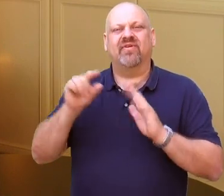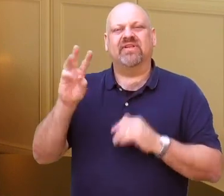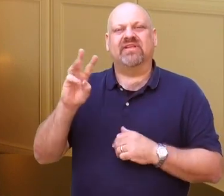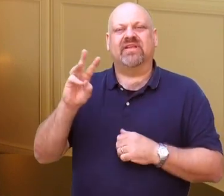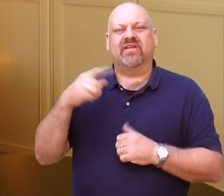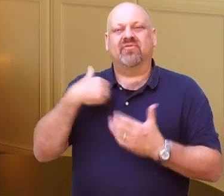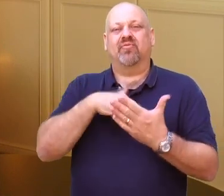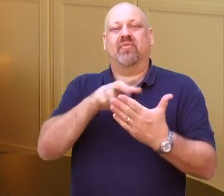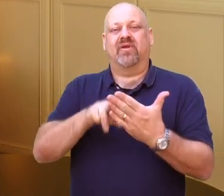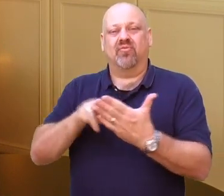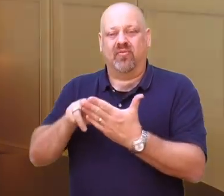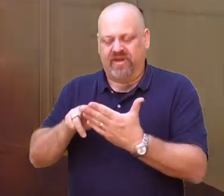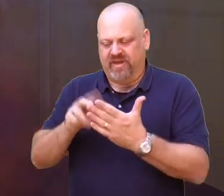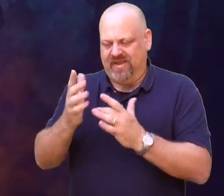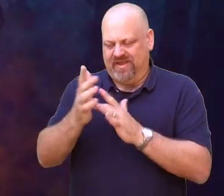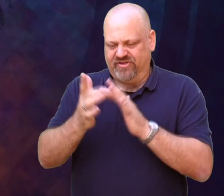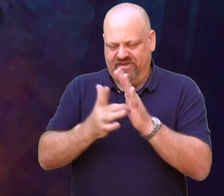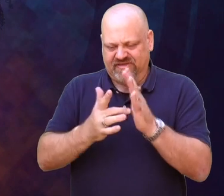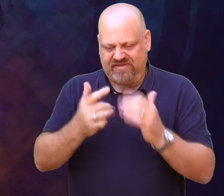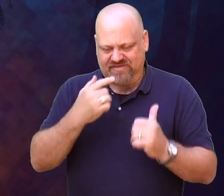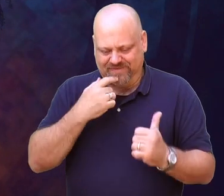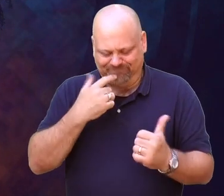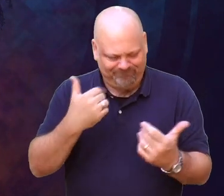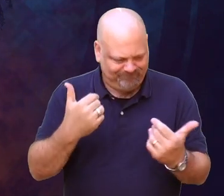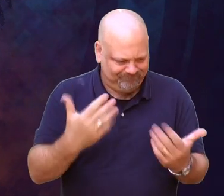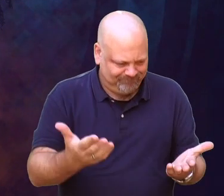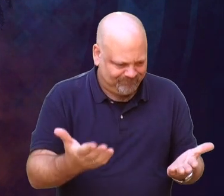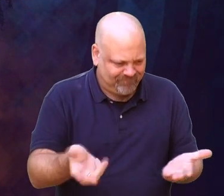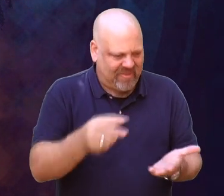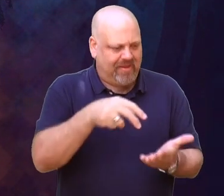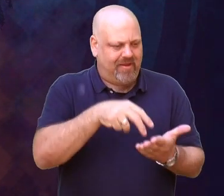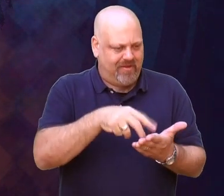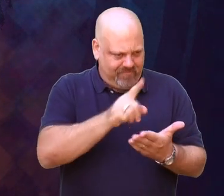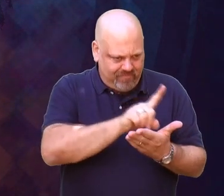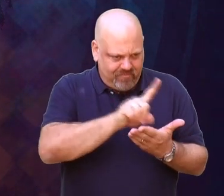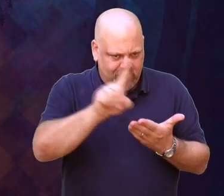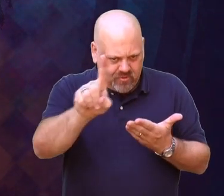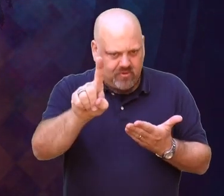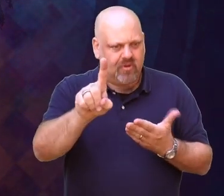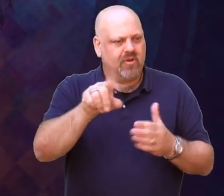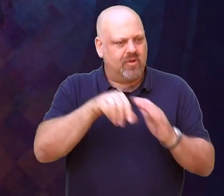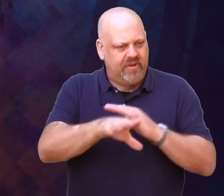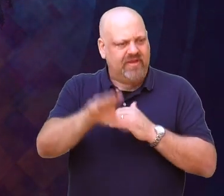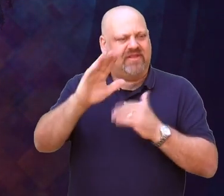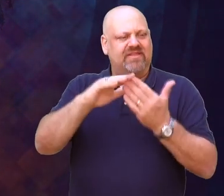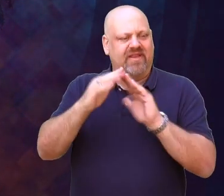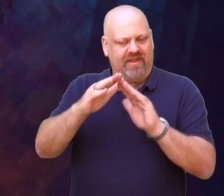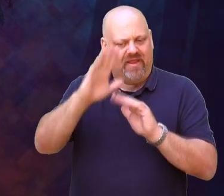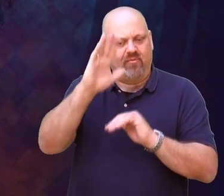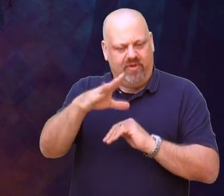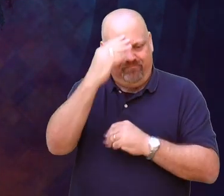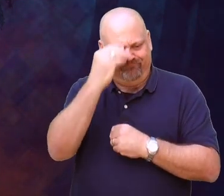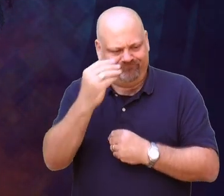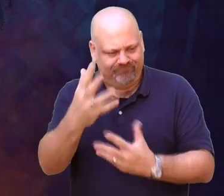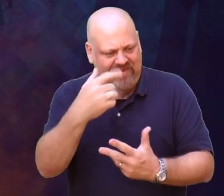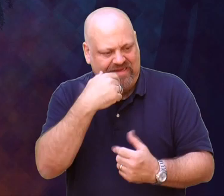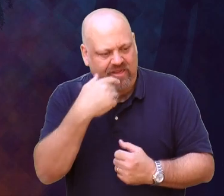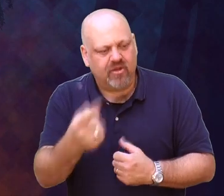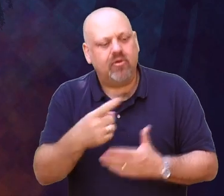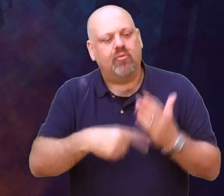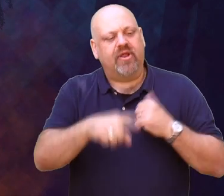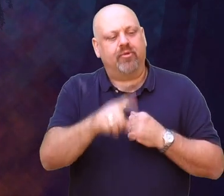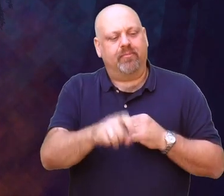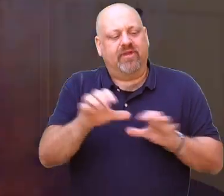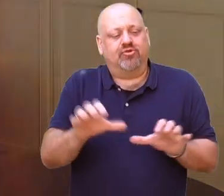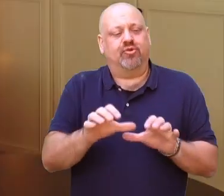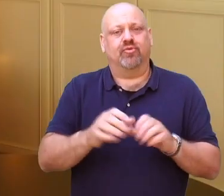verse 6, we read that Jesus said, now get up and go into the city, and you will be told what you must do.